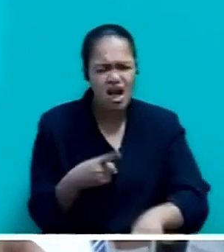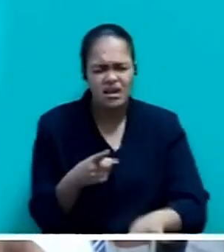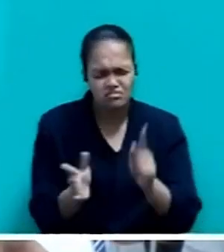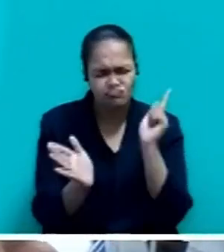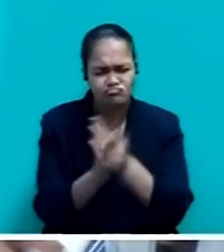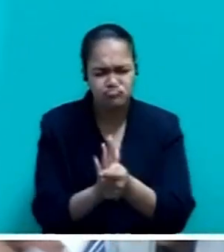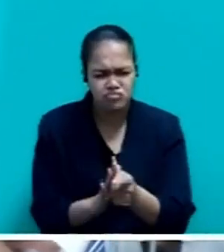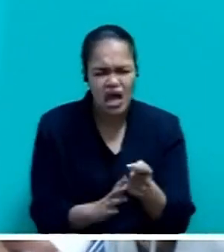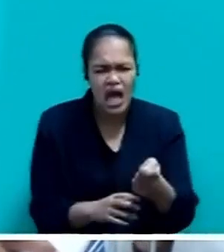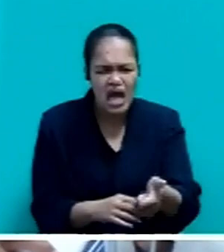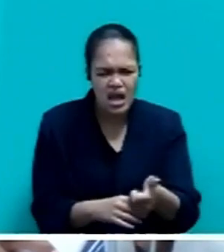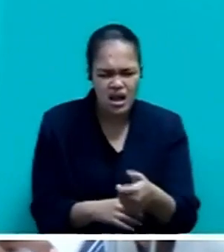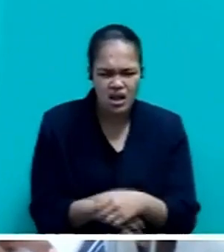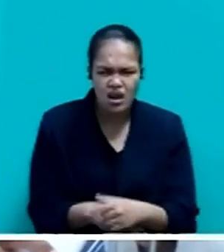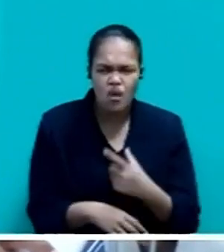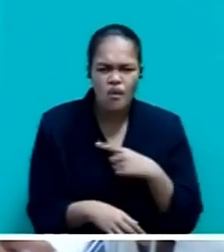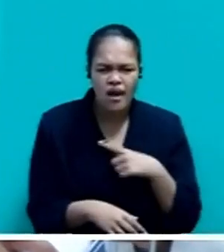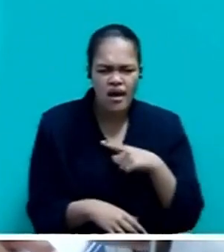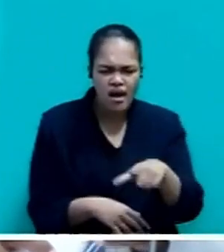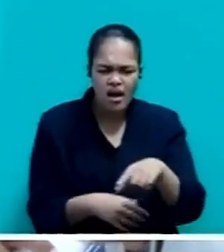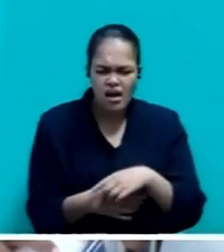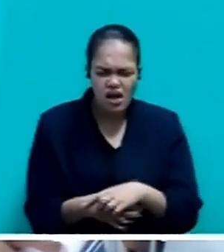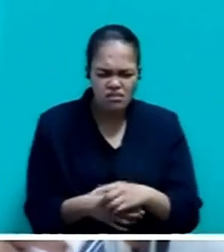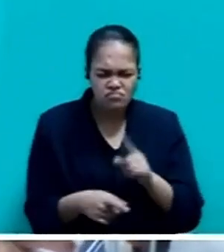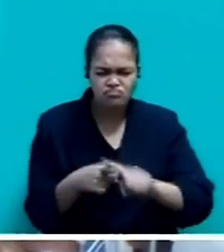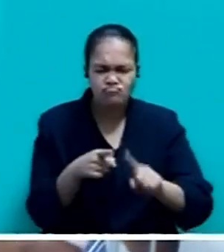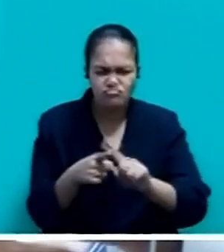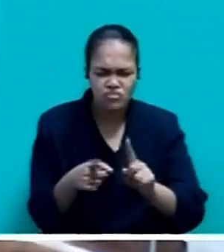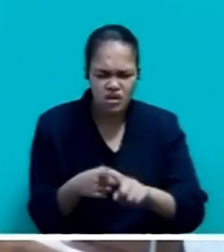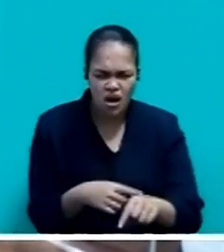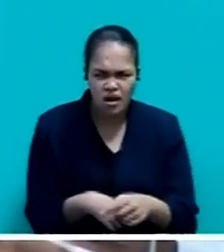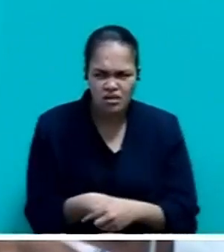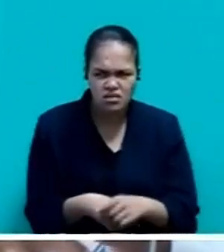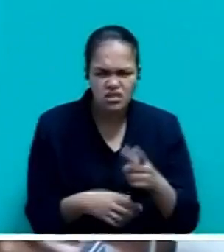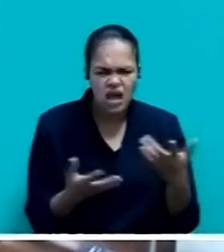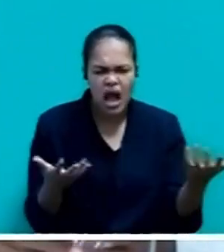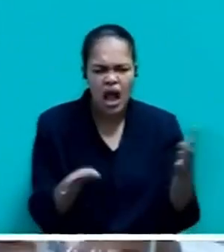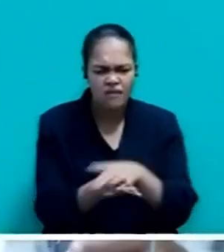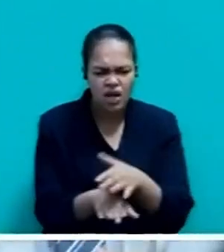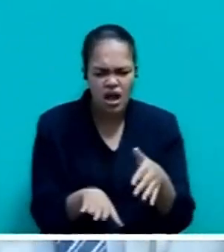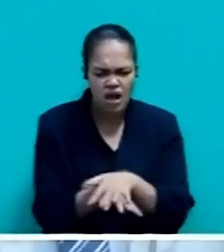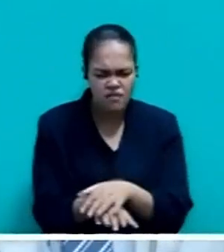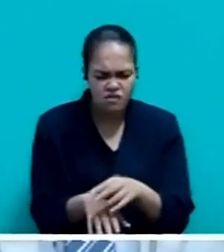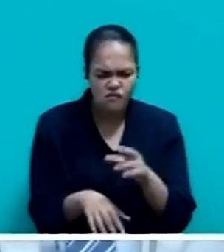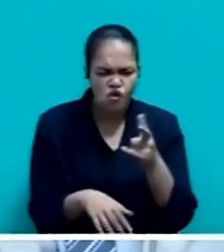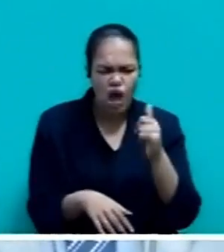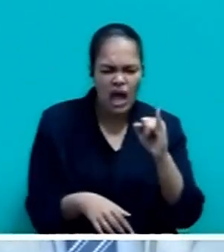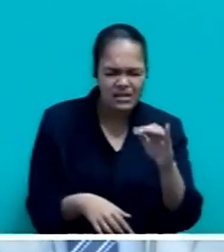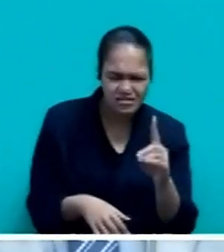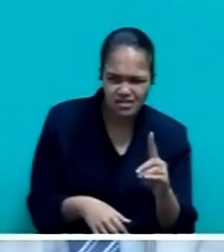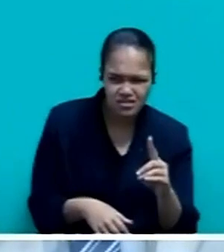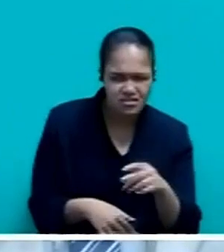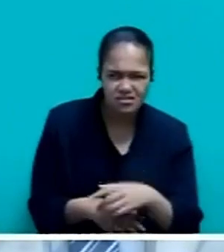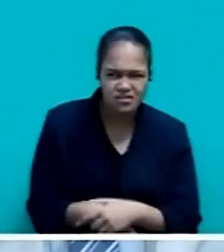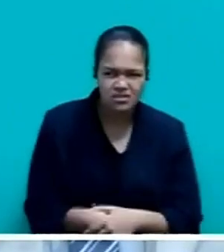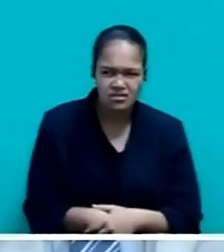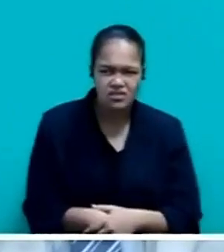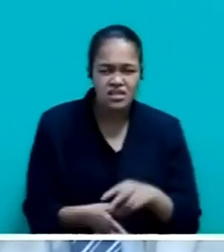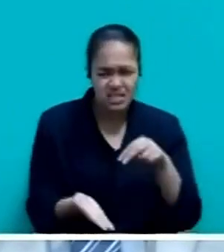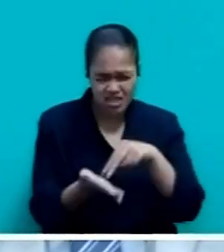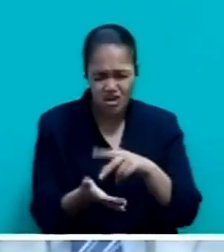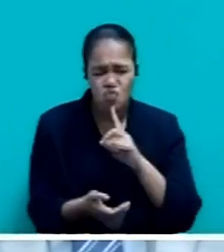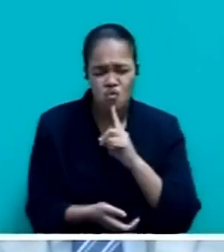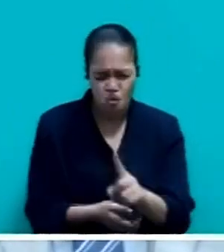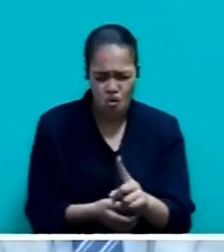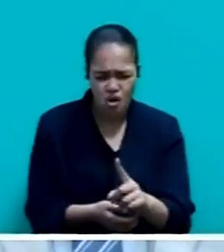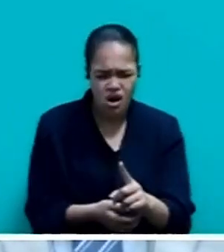play some emotions with some voters and trying to politicize things. And Standing Orders 51